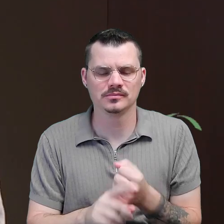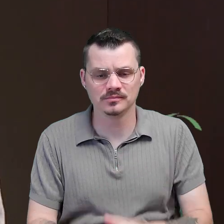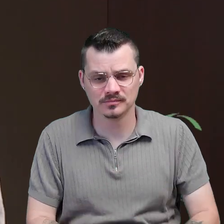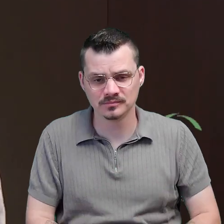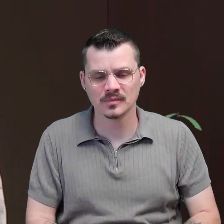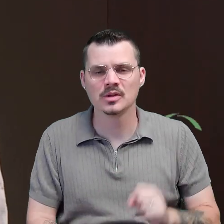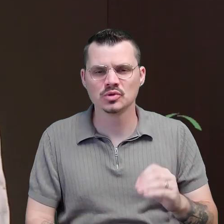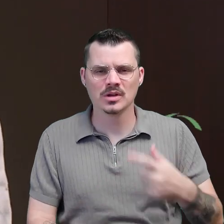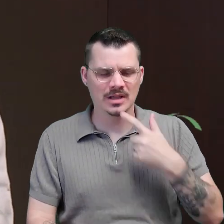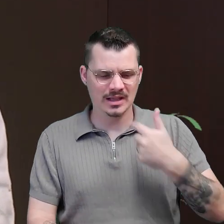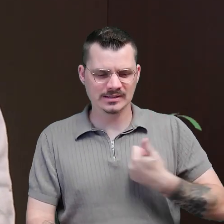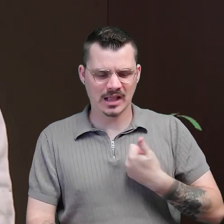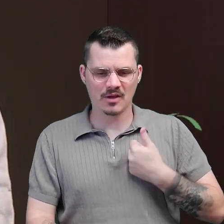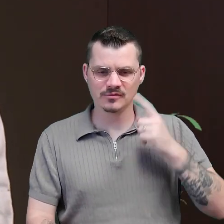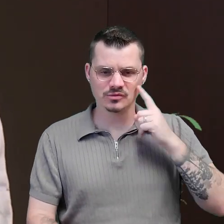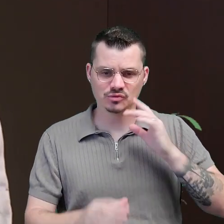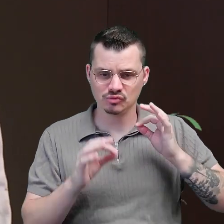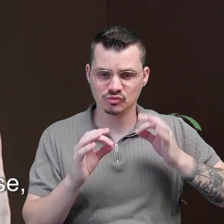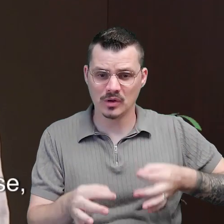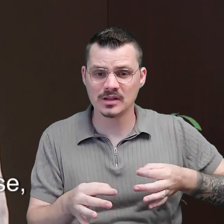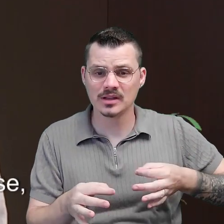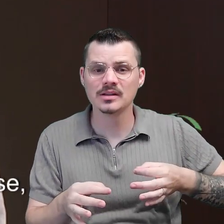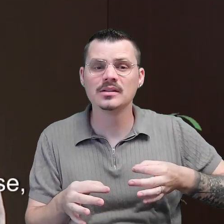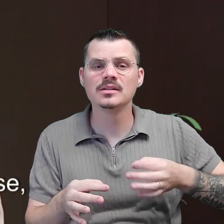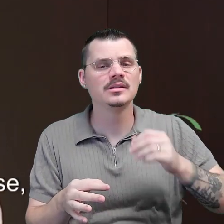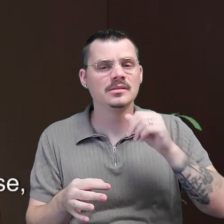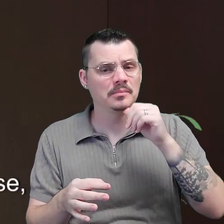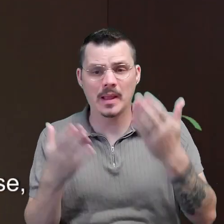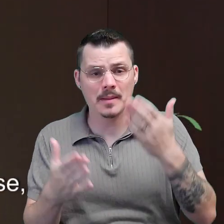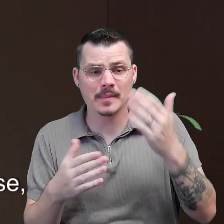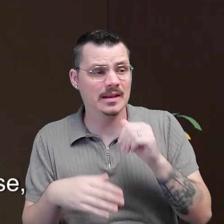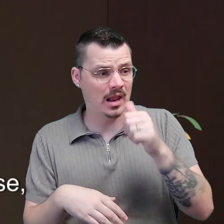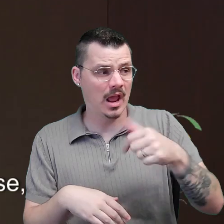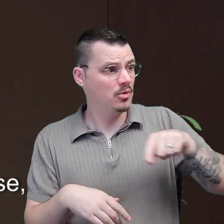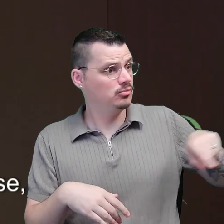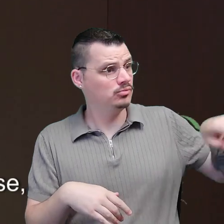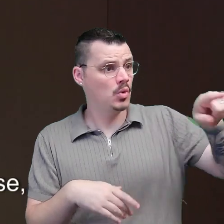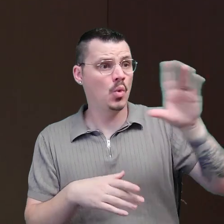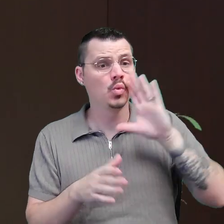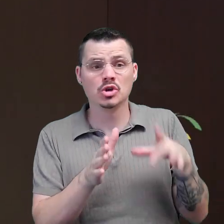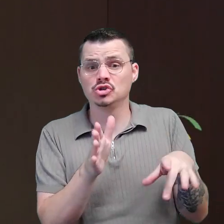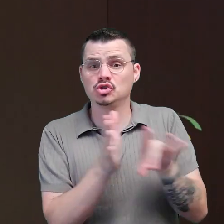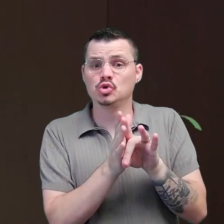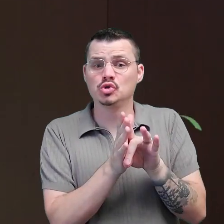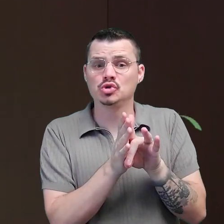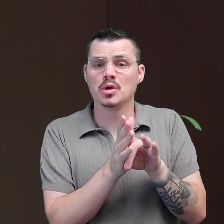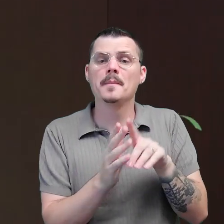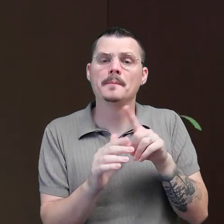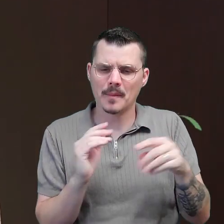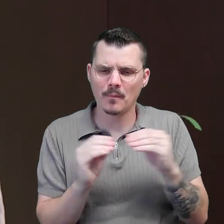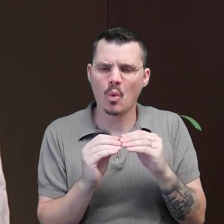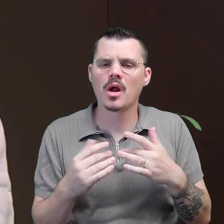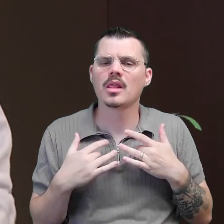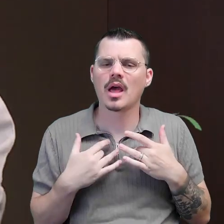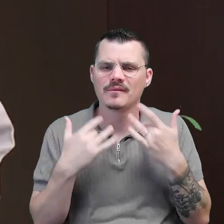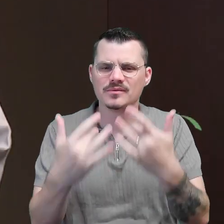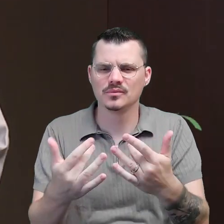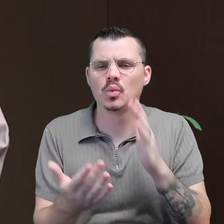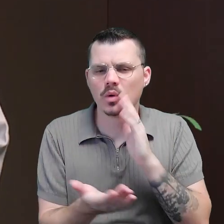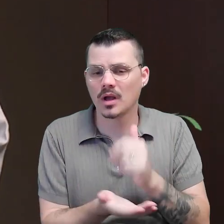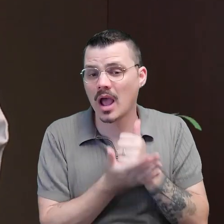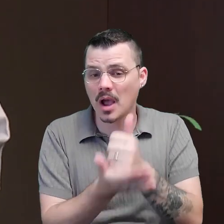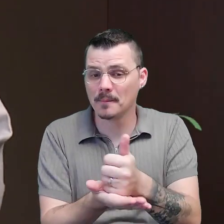So, self-directed may not be what other people would choose, but has a higher likelihood of being